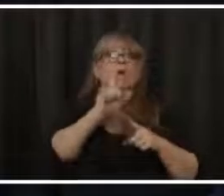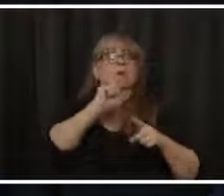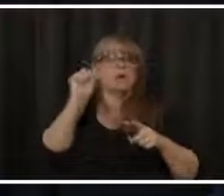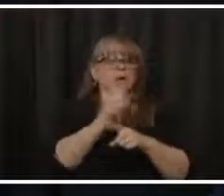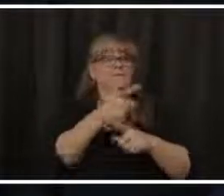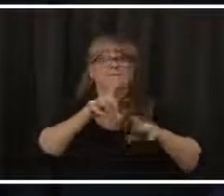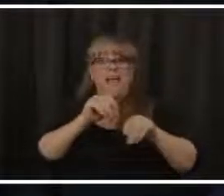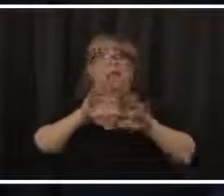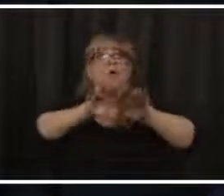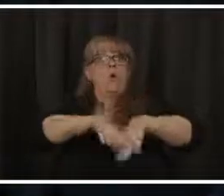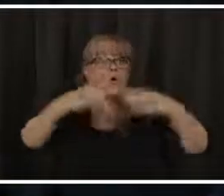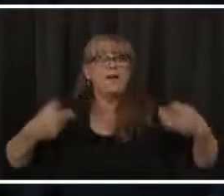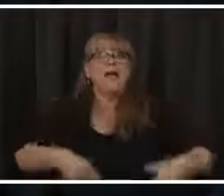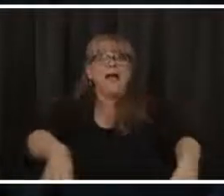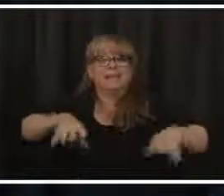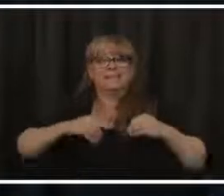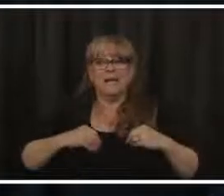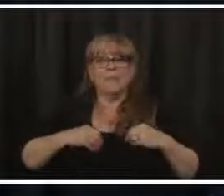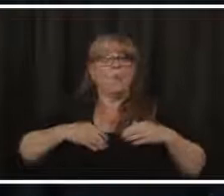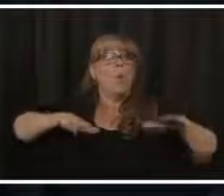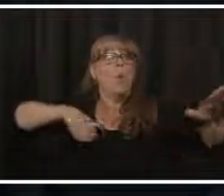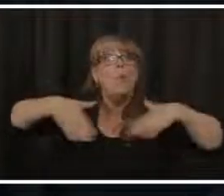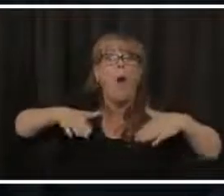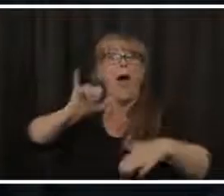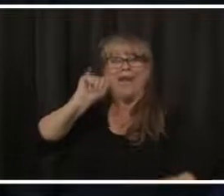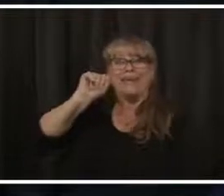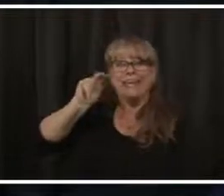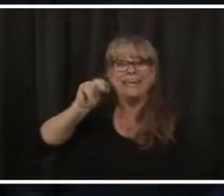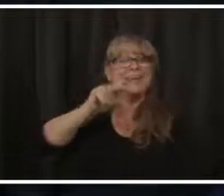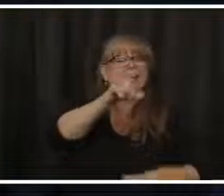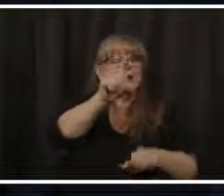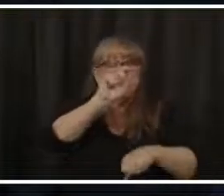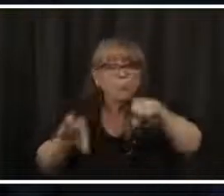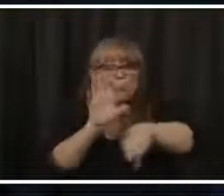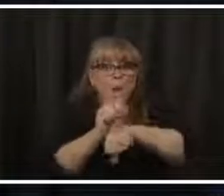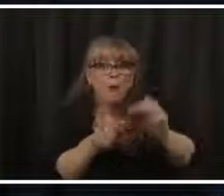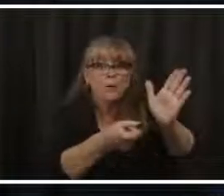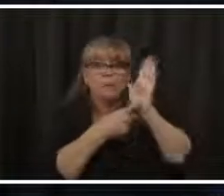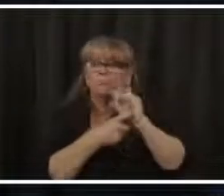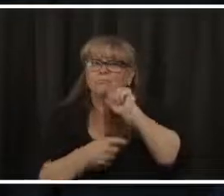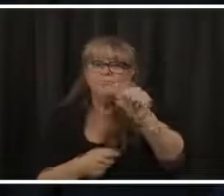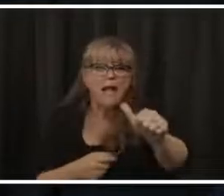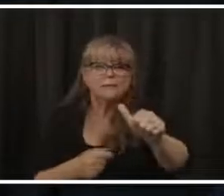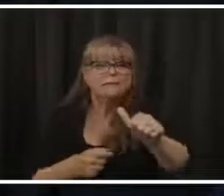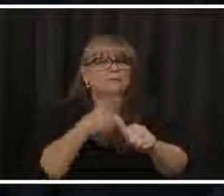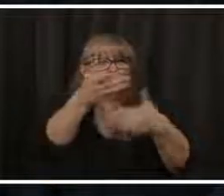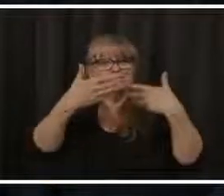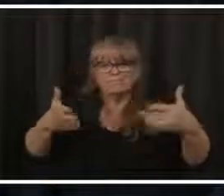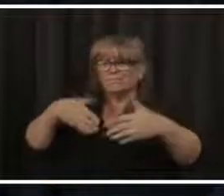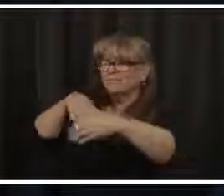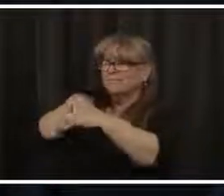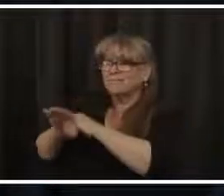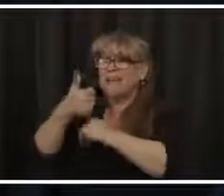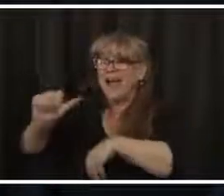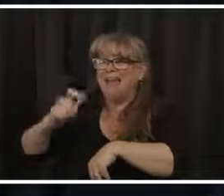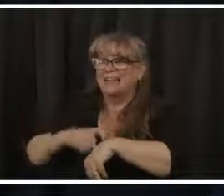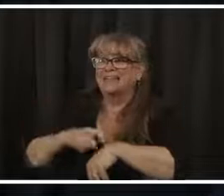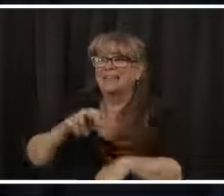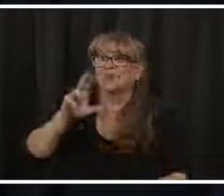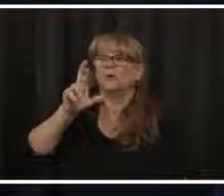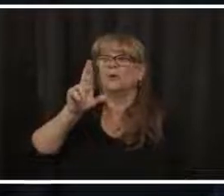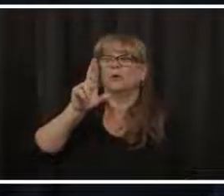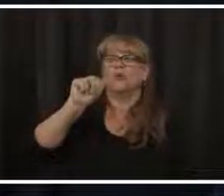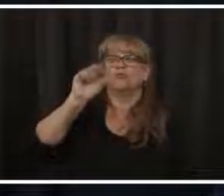accept walk-ins without appointments. You can simply show up and get vaccinated at the Ranch Events Complex in Larimer, the Colorado